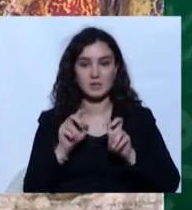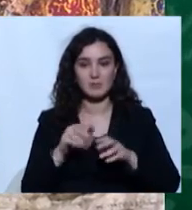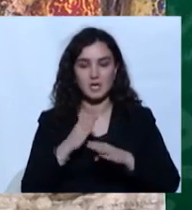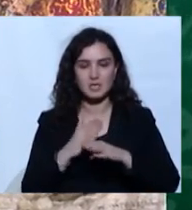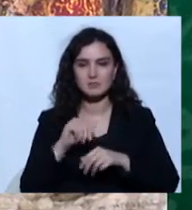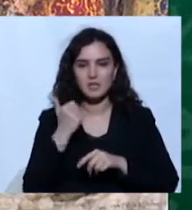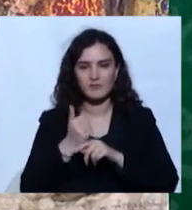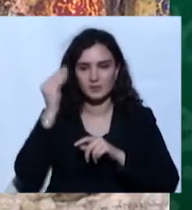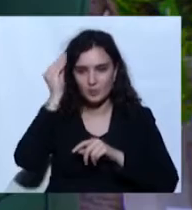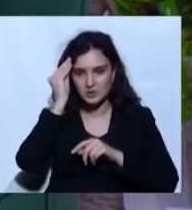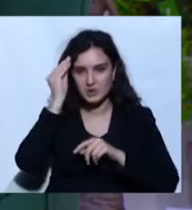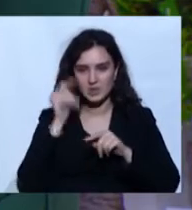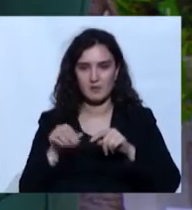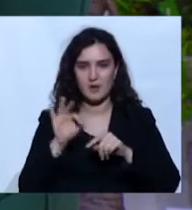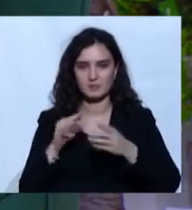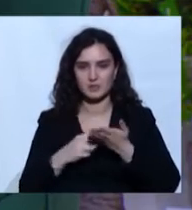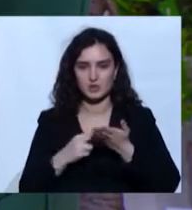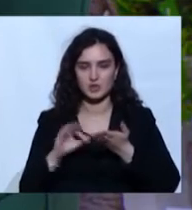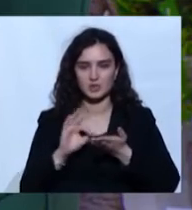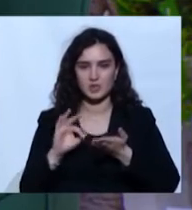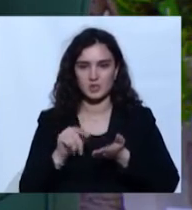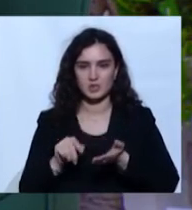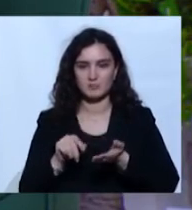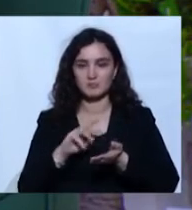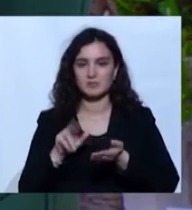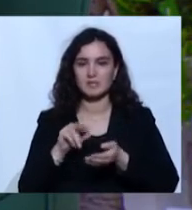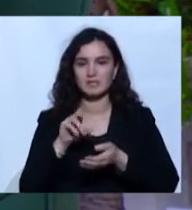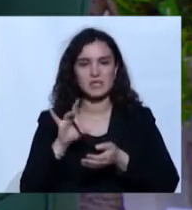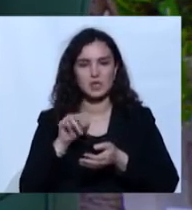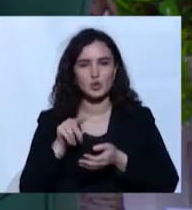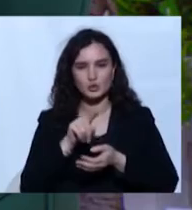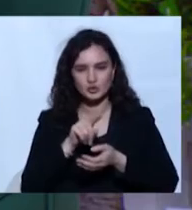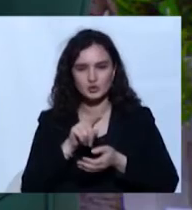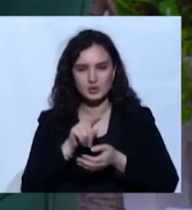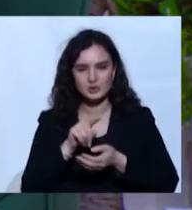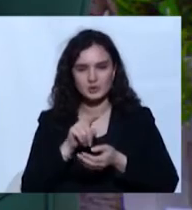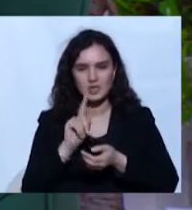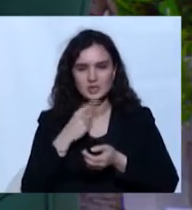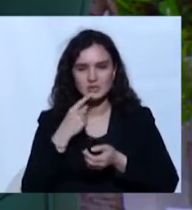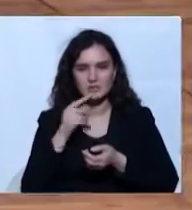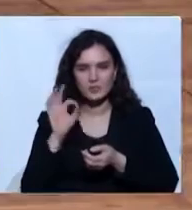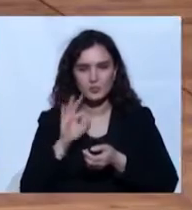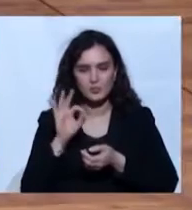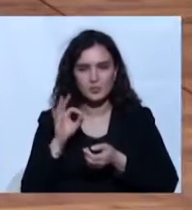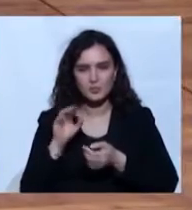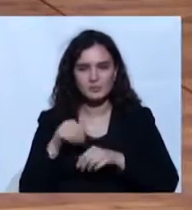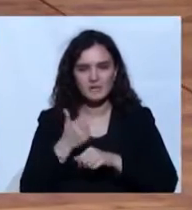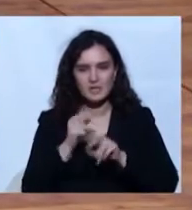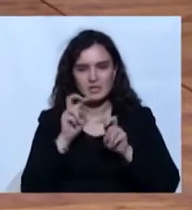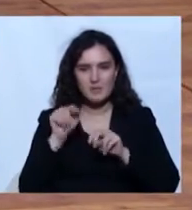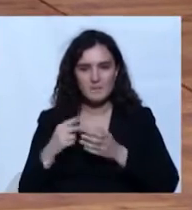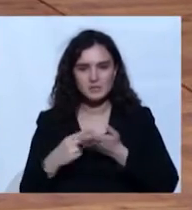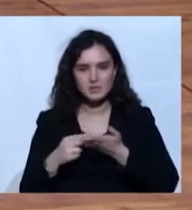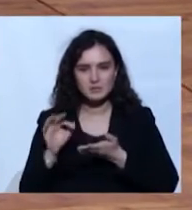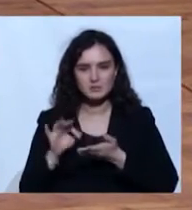main idea of that book. And Daryl, would you mind telling us a little bit about the main theme of this